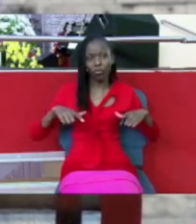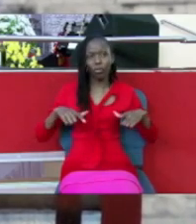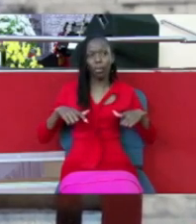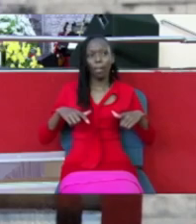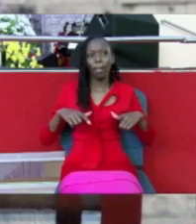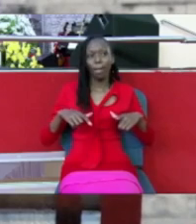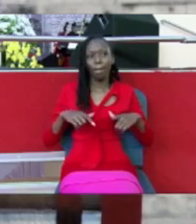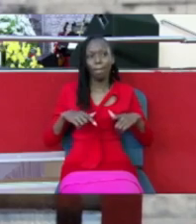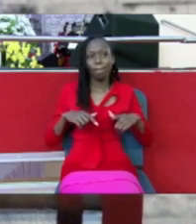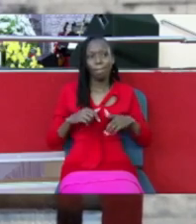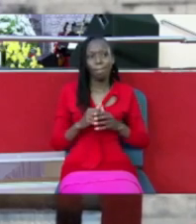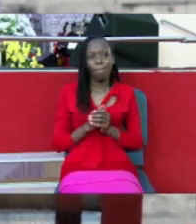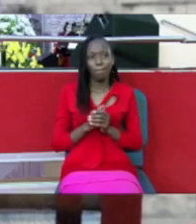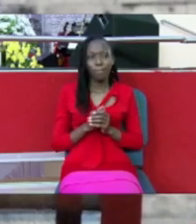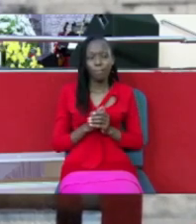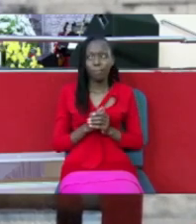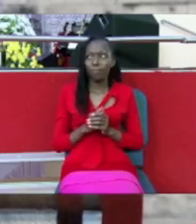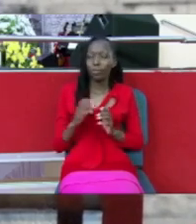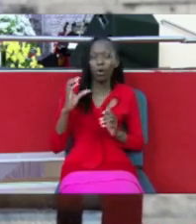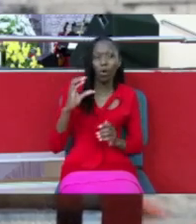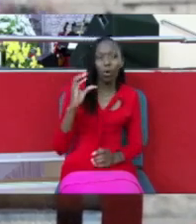yako.